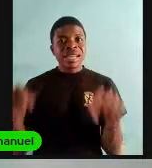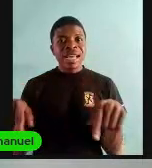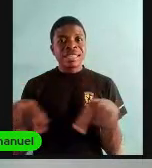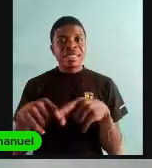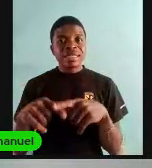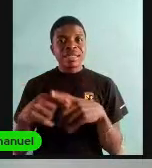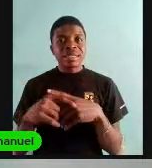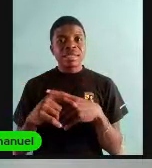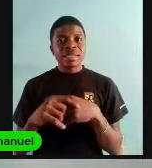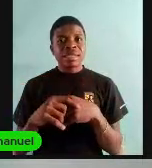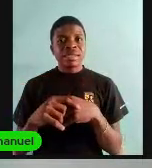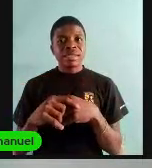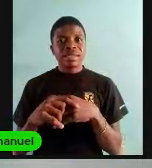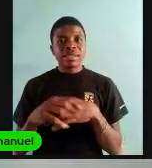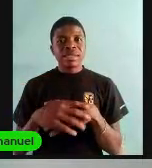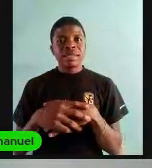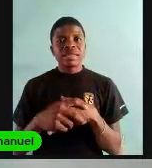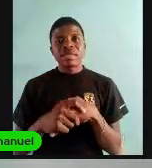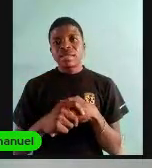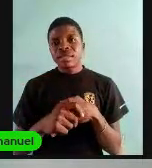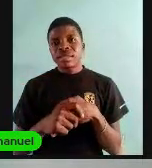the Windows slide. currently.